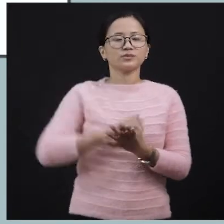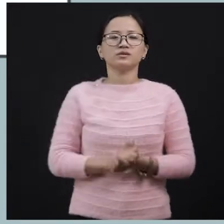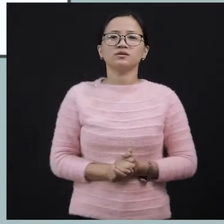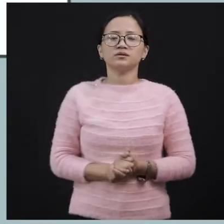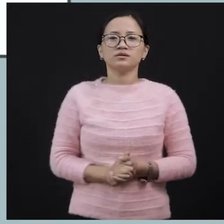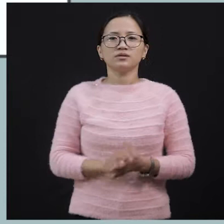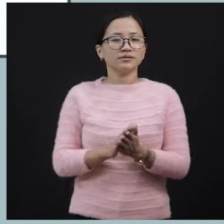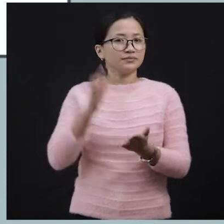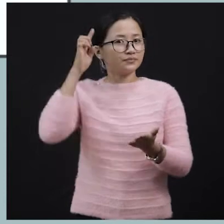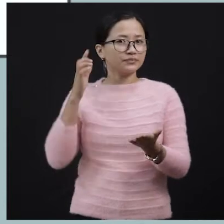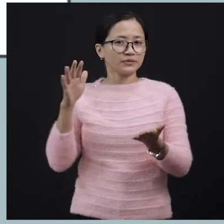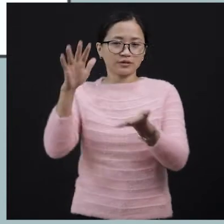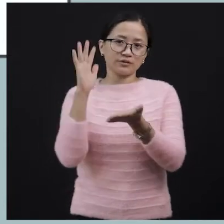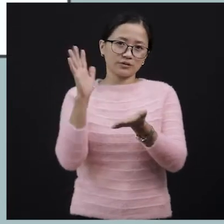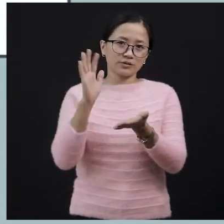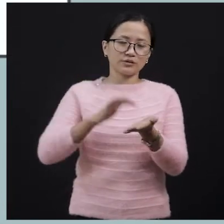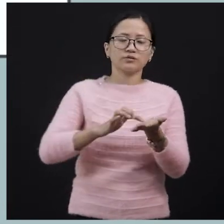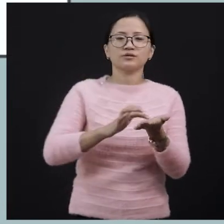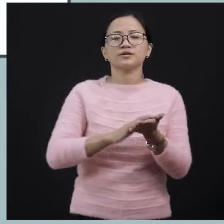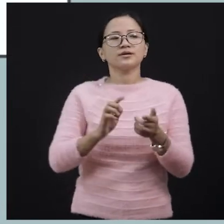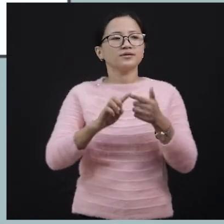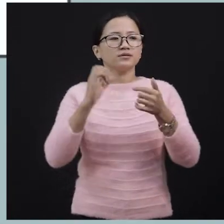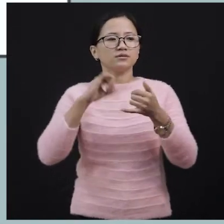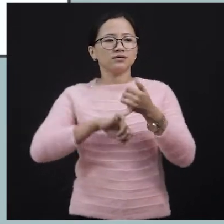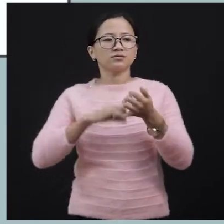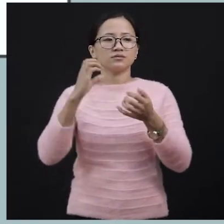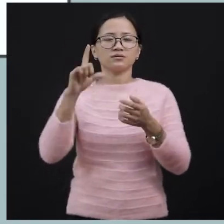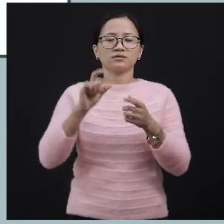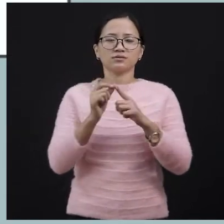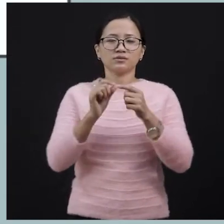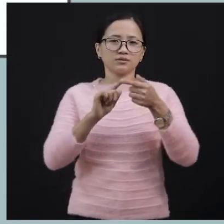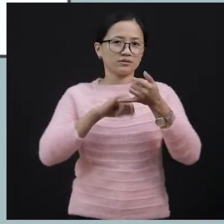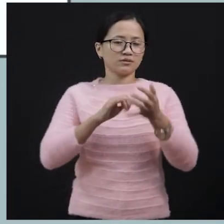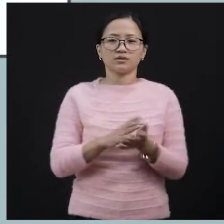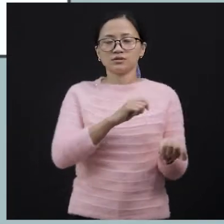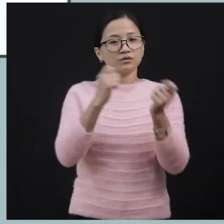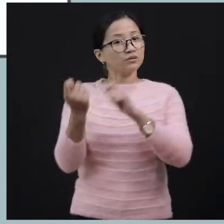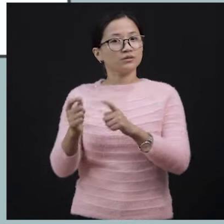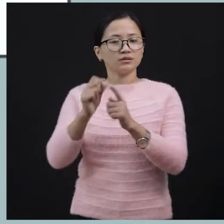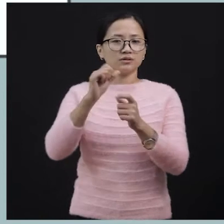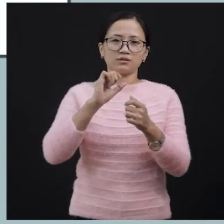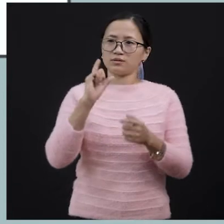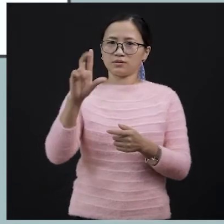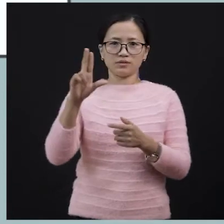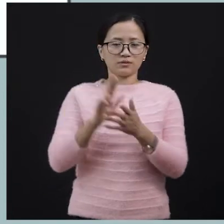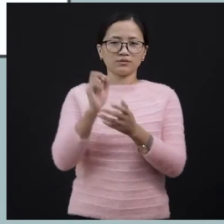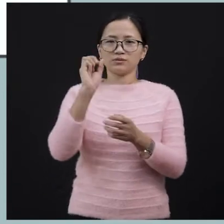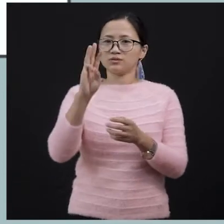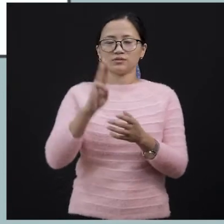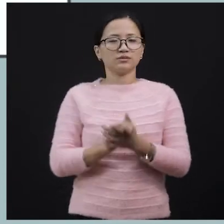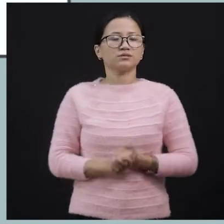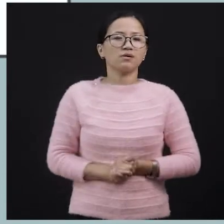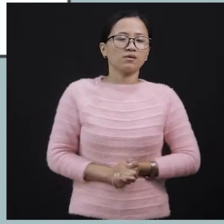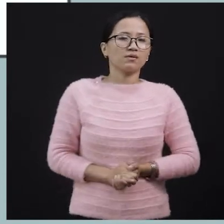would be Shadows and Eclipses. So you can all turn to page 83. Now, dear students,